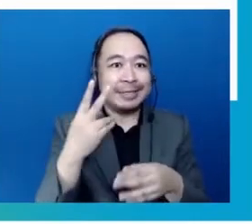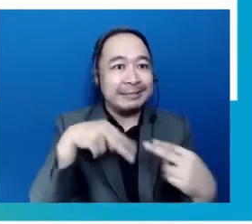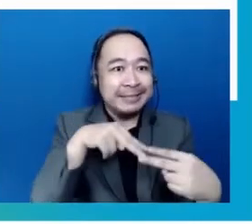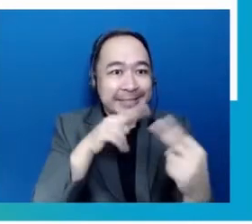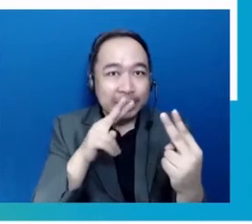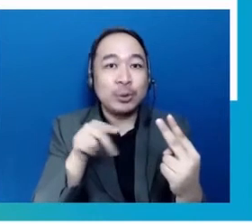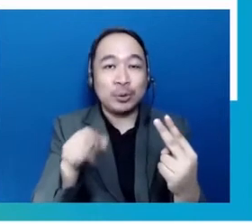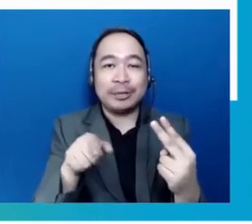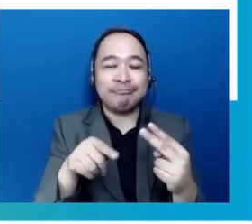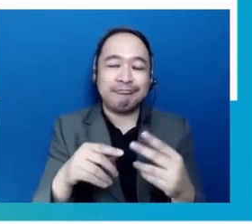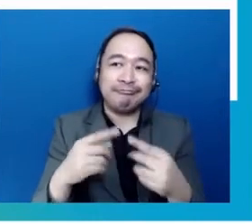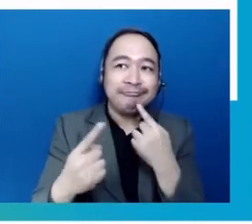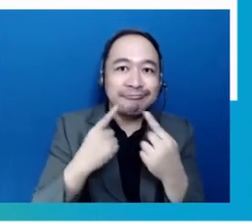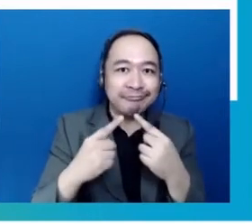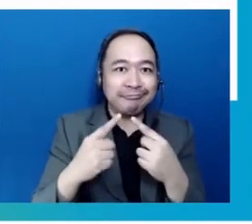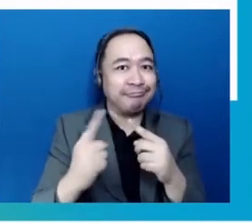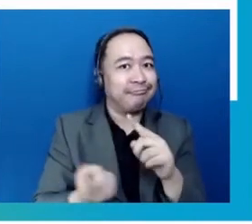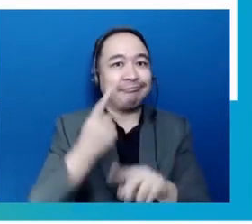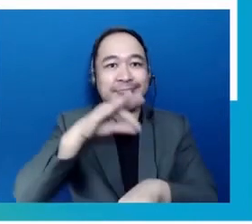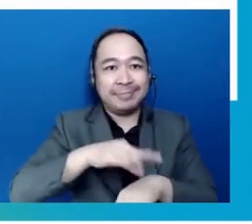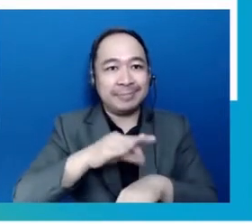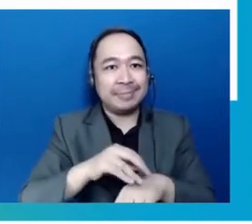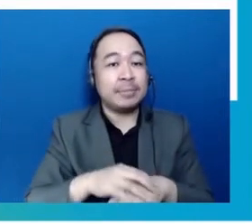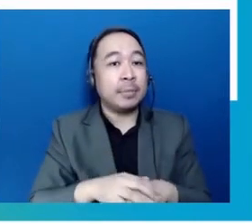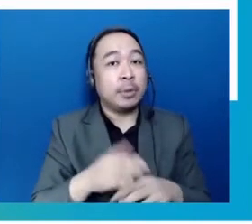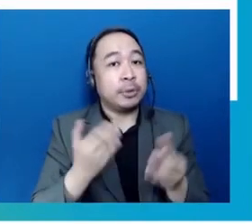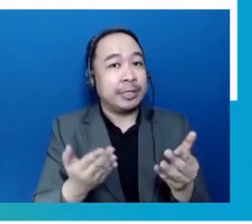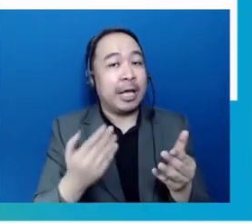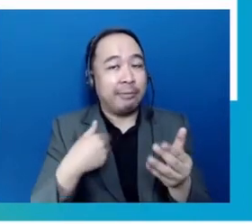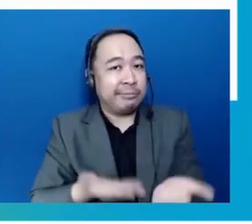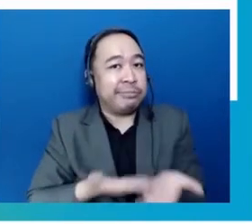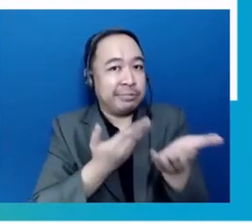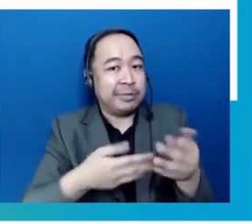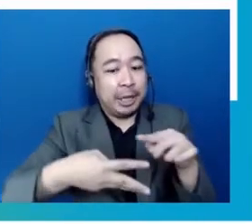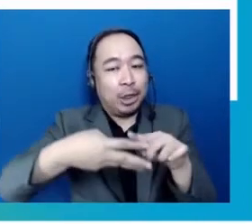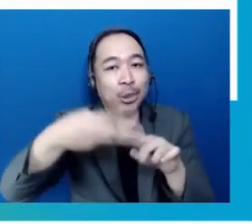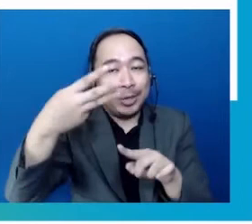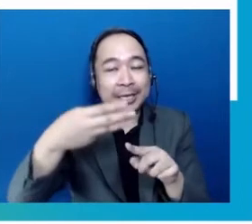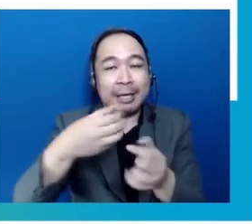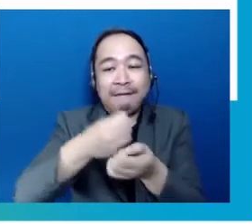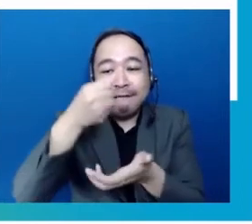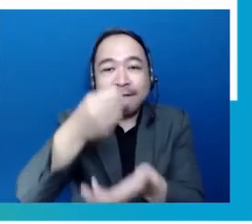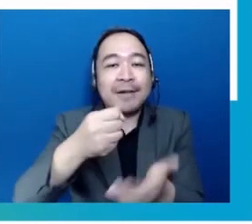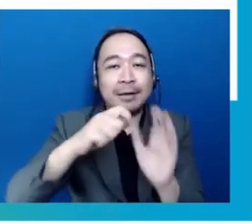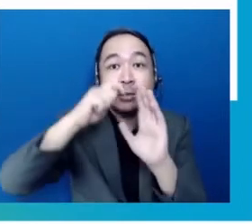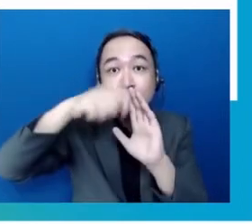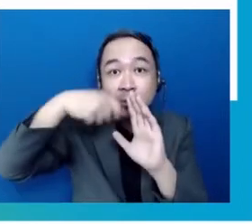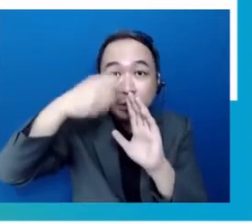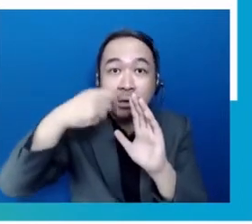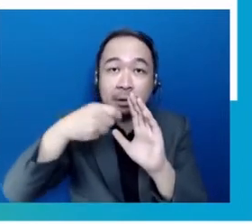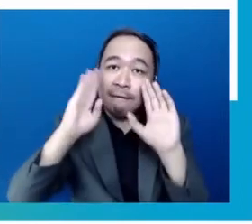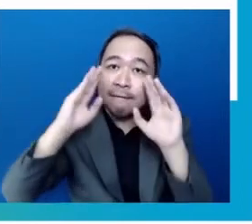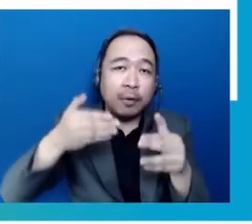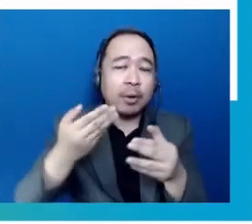time. I'll bring to your attention three particular ADB finance projects where we are dealing with